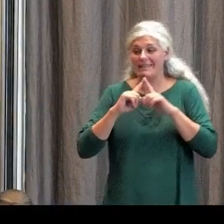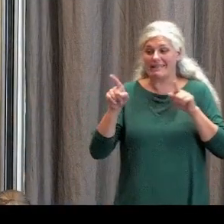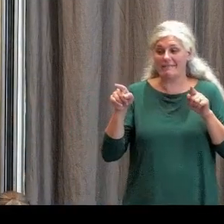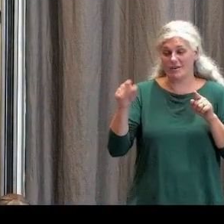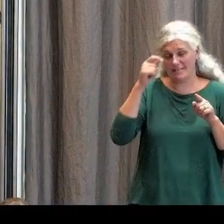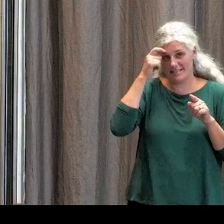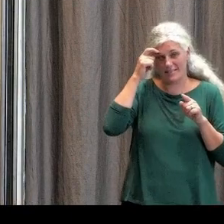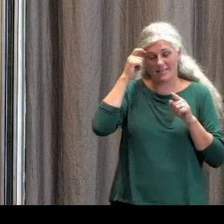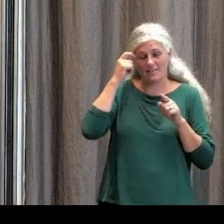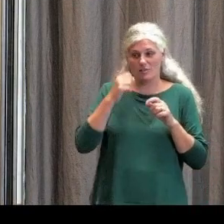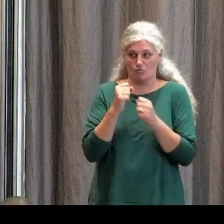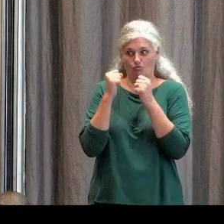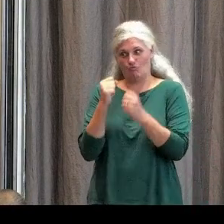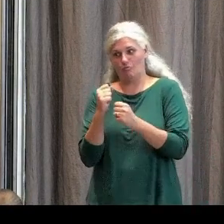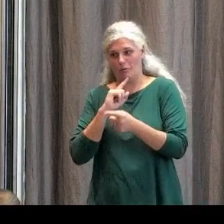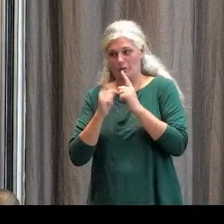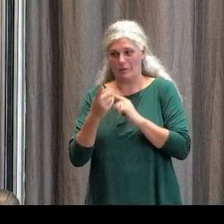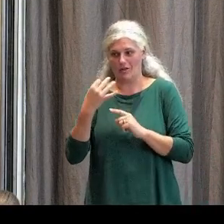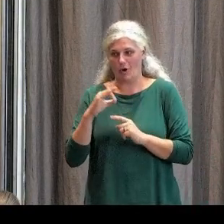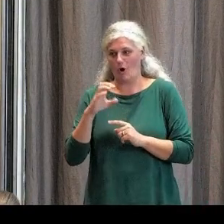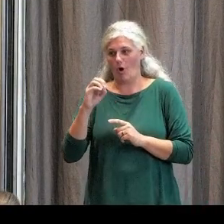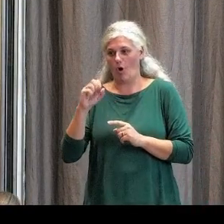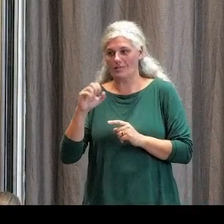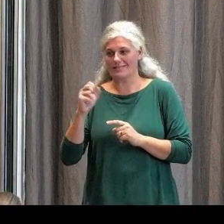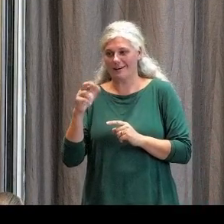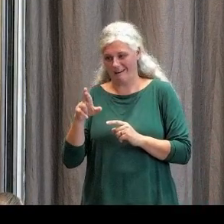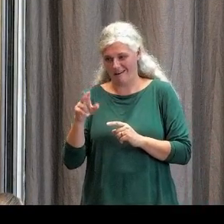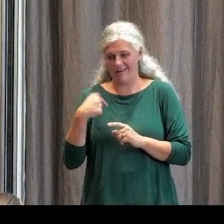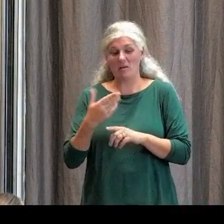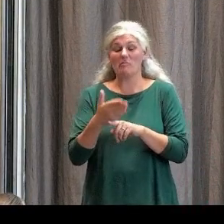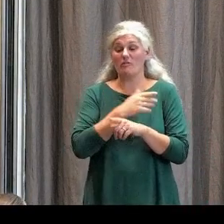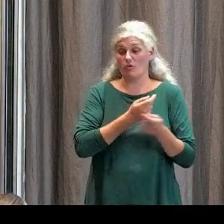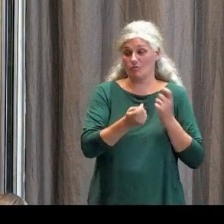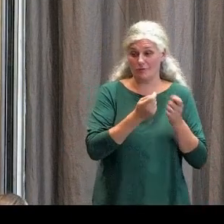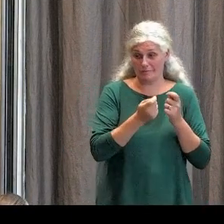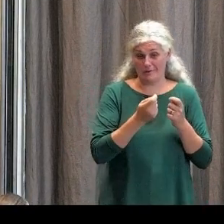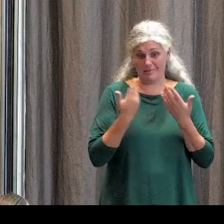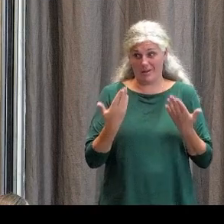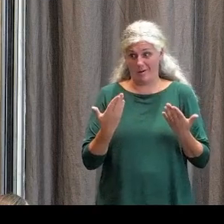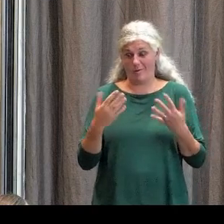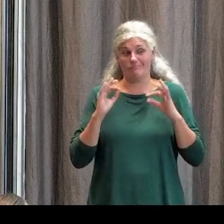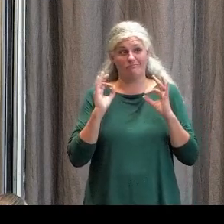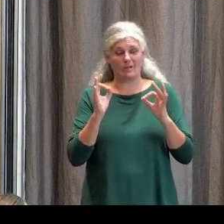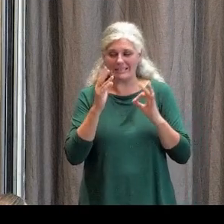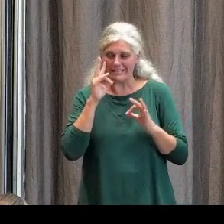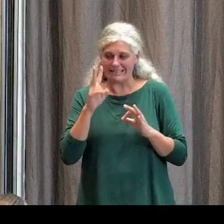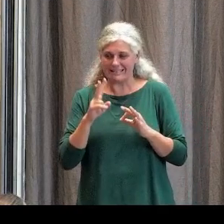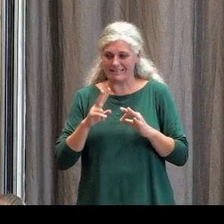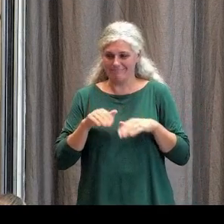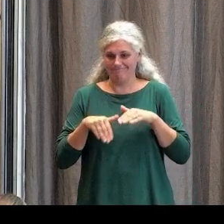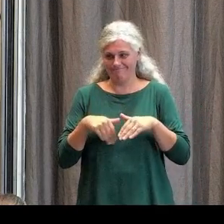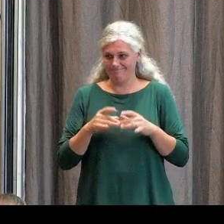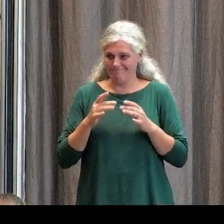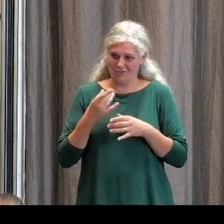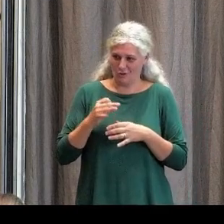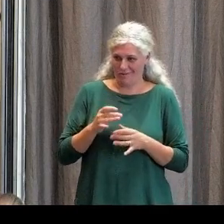and the super responder's dog is Oscar, was before treatment, is now amazing. It's been incredible to see Oscar, who is otherwise healthy,